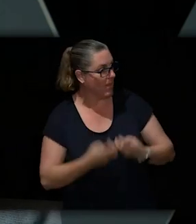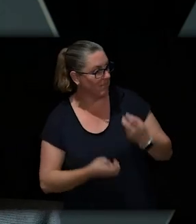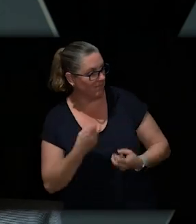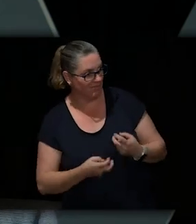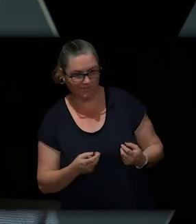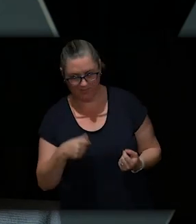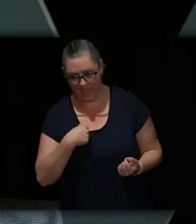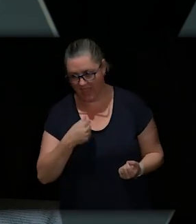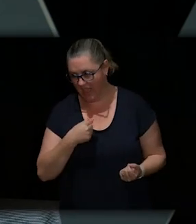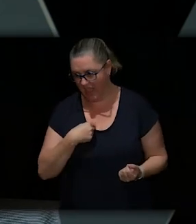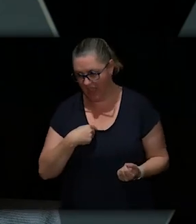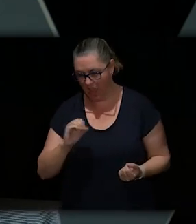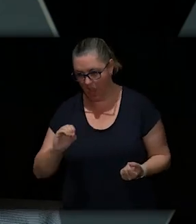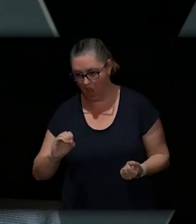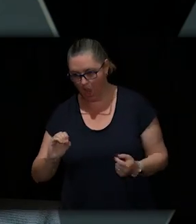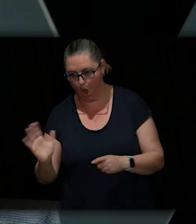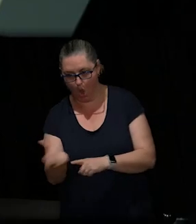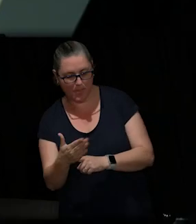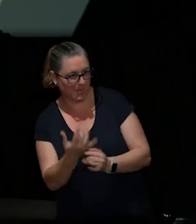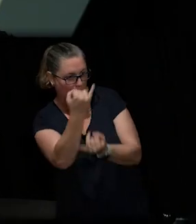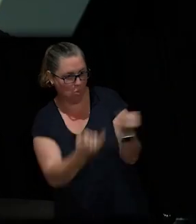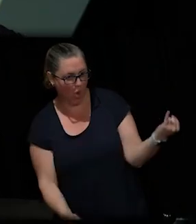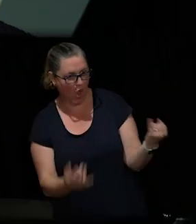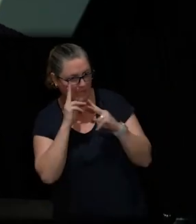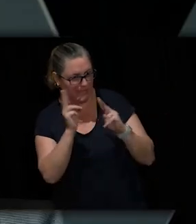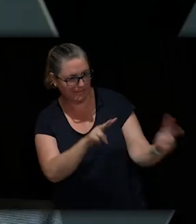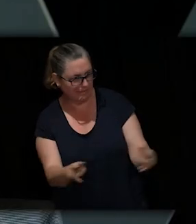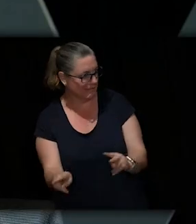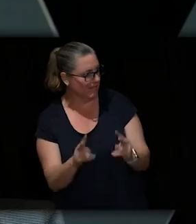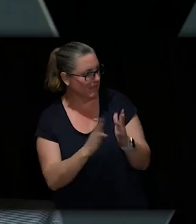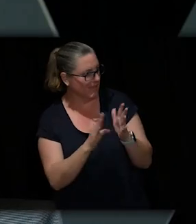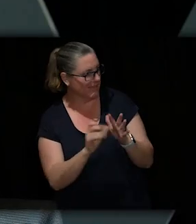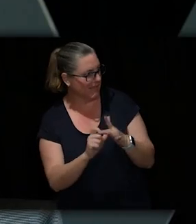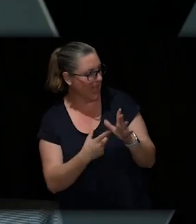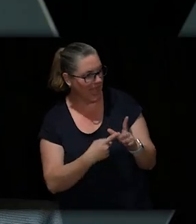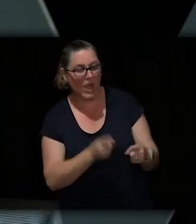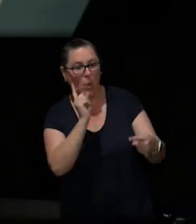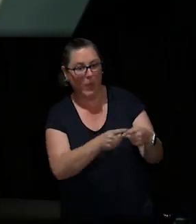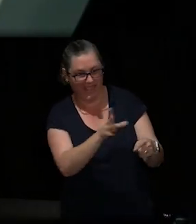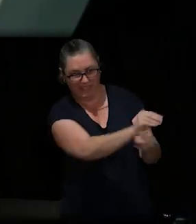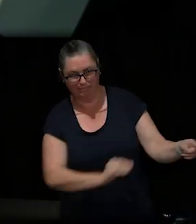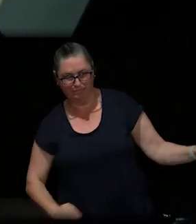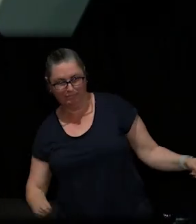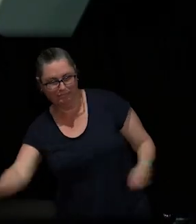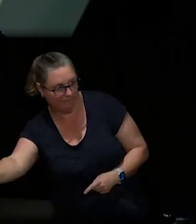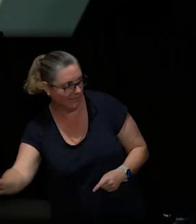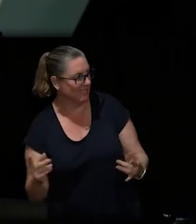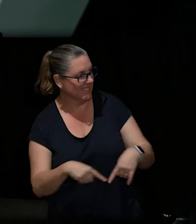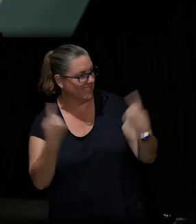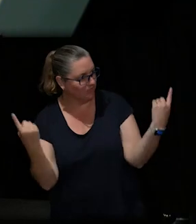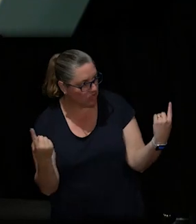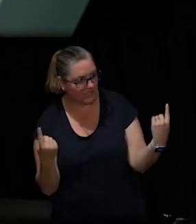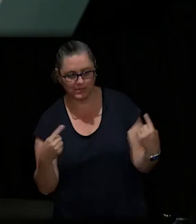Obama administration's worst media monitor. And they quickly moved me out of that position. They put you way closer to the